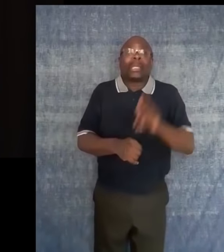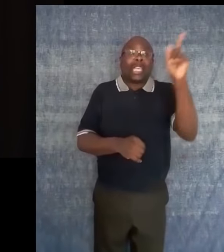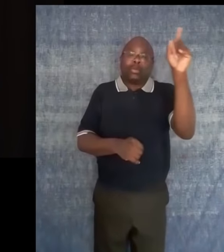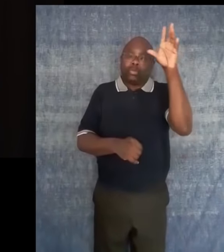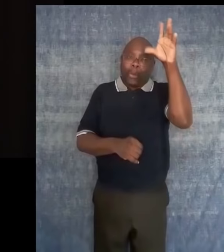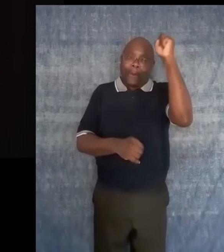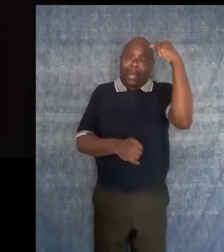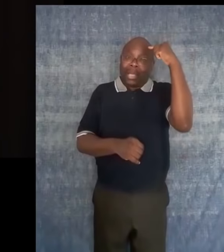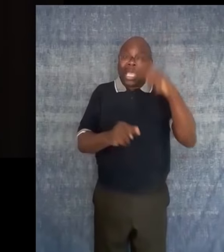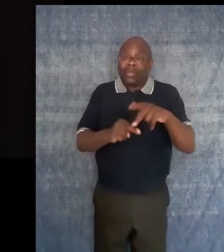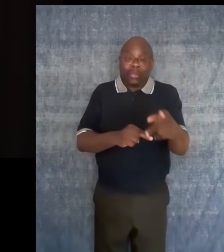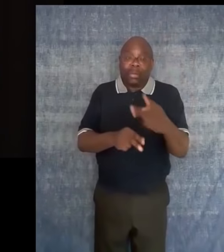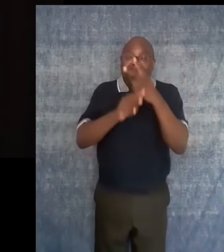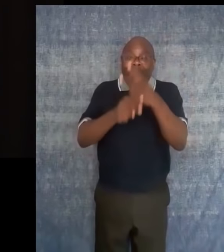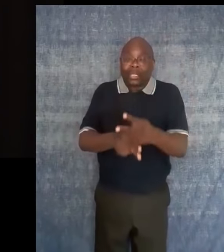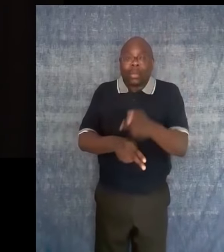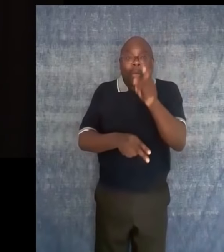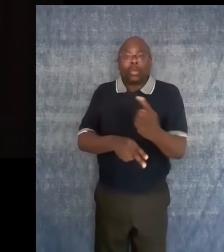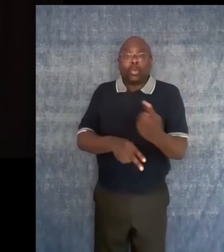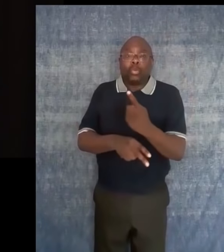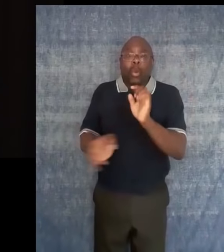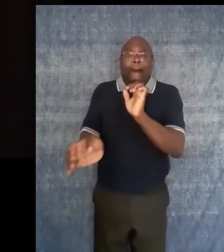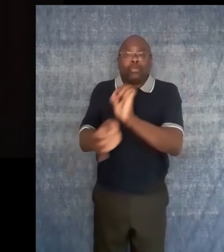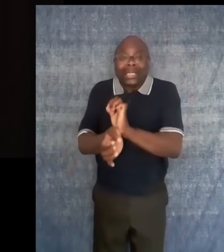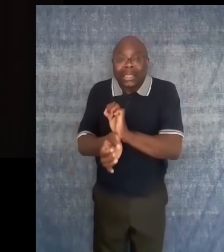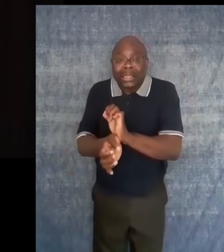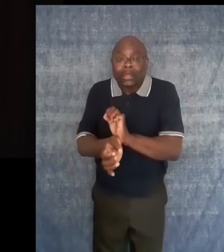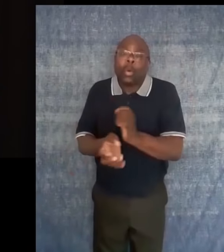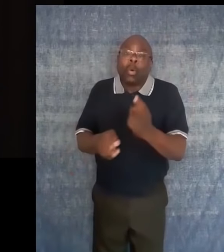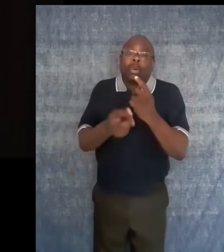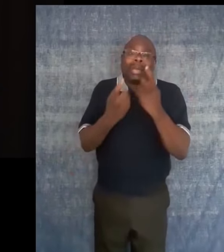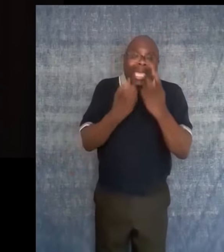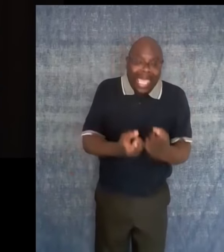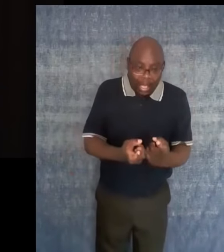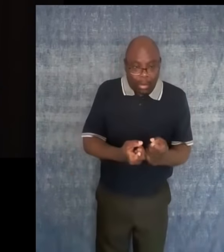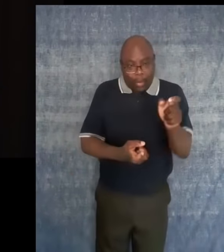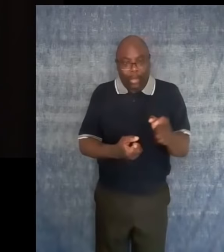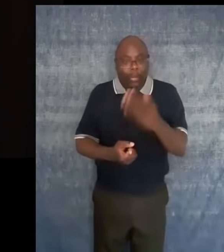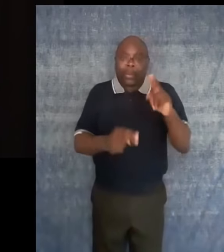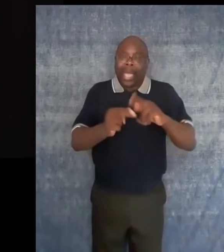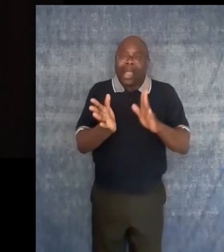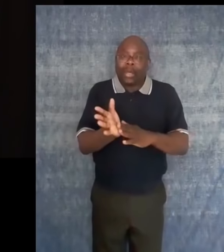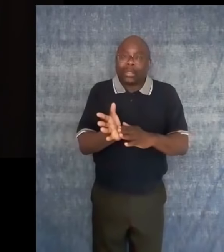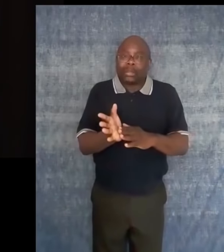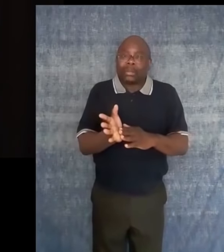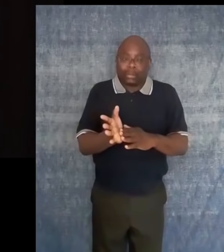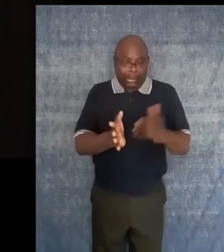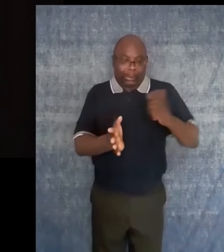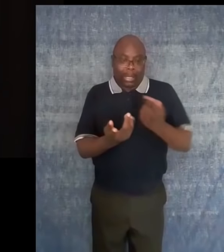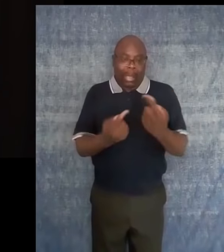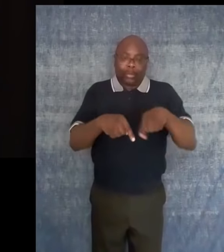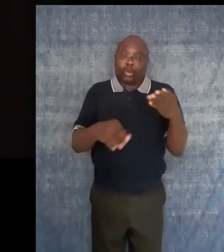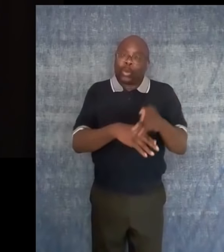forget that. If you visit those who are in prison, if you take care of the orphans, this is what God has required us